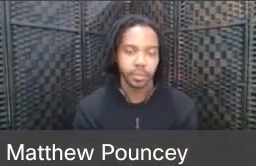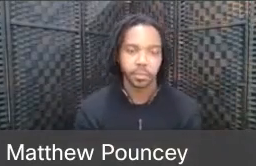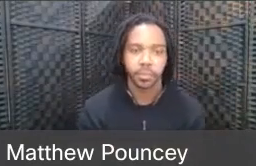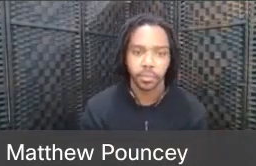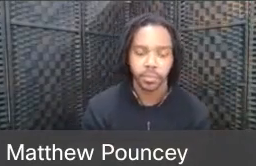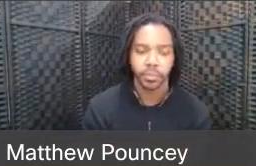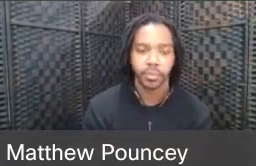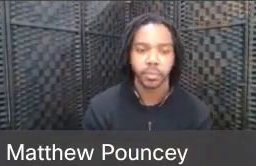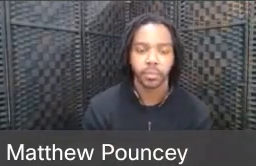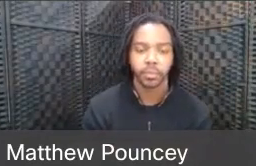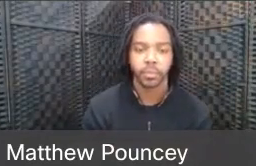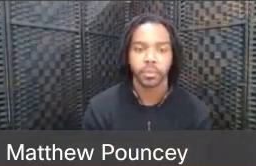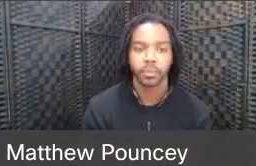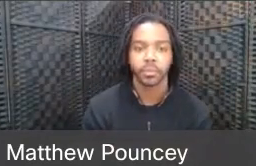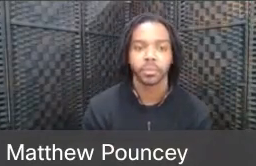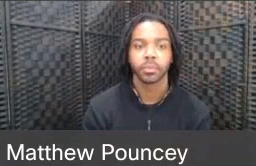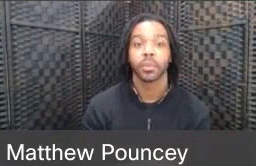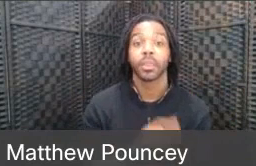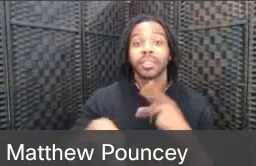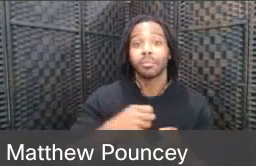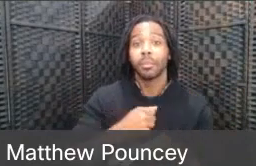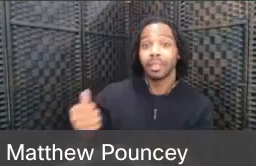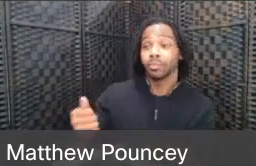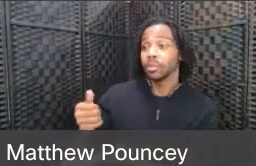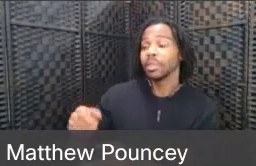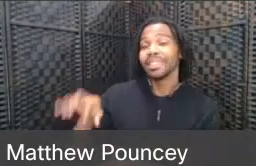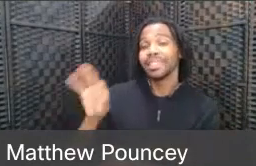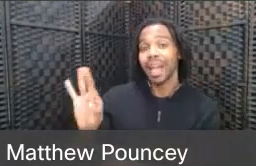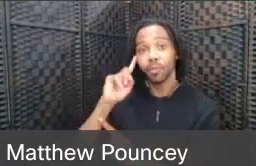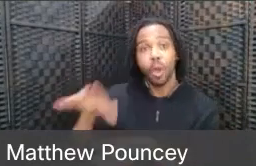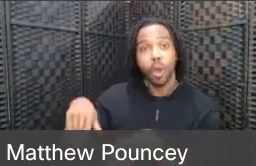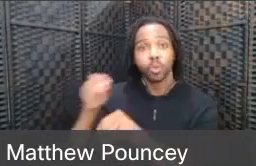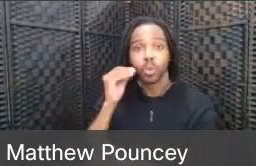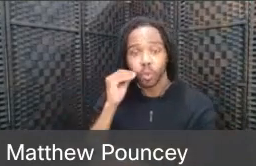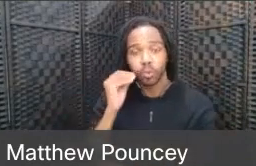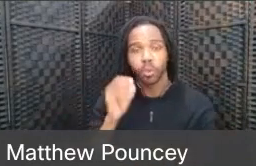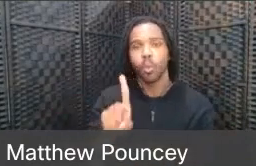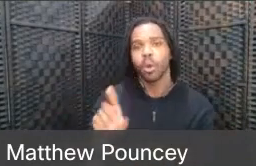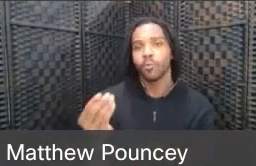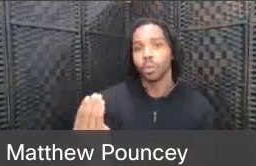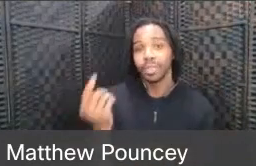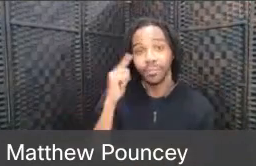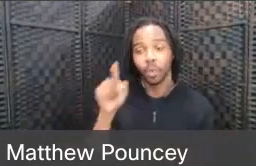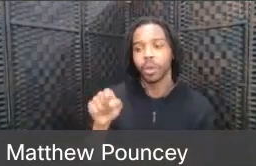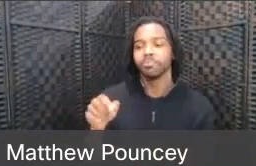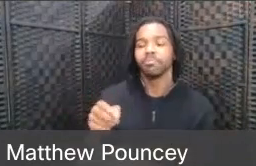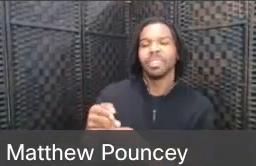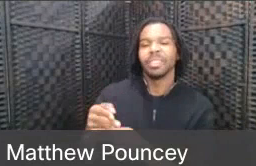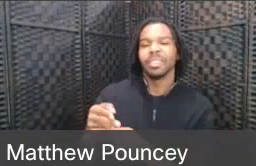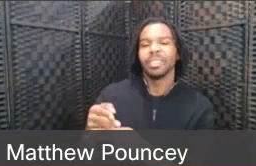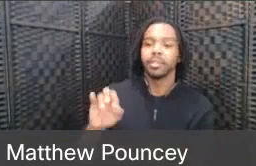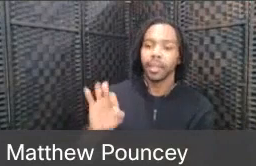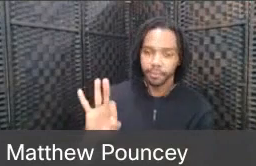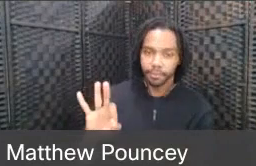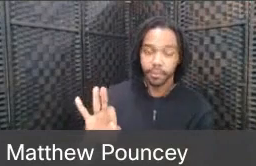By placement type, we have had 9 people in host homes, 114 in intermediate care facilities,